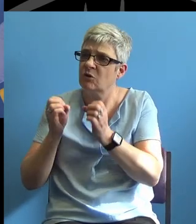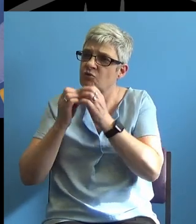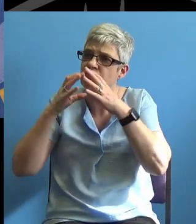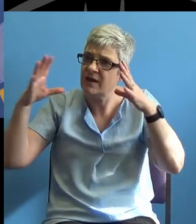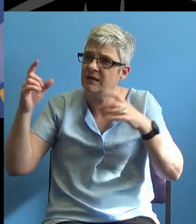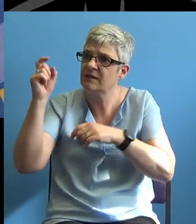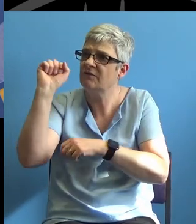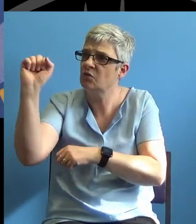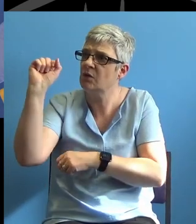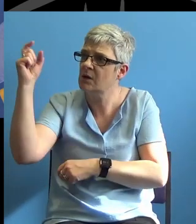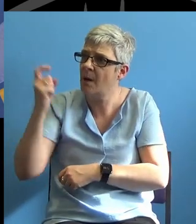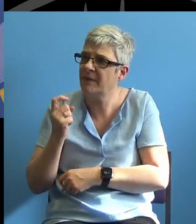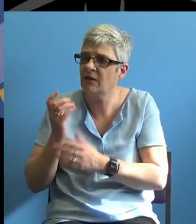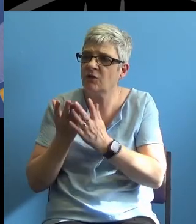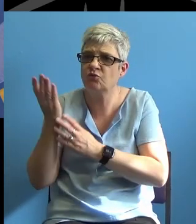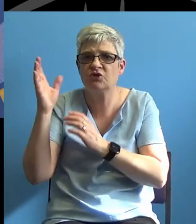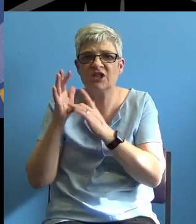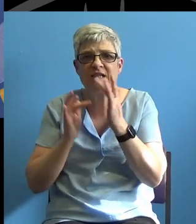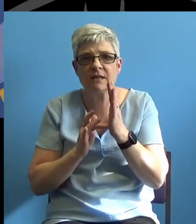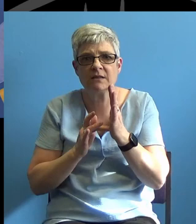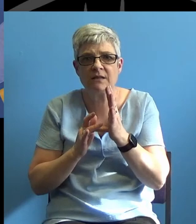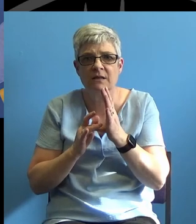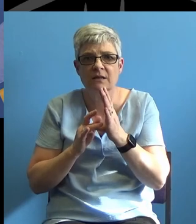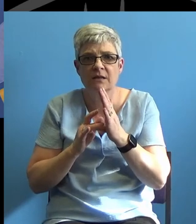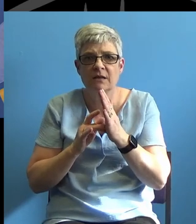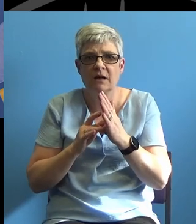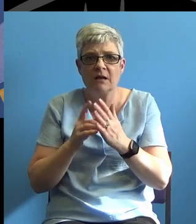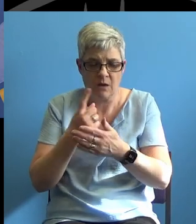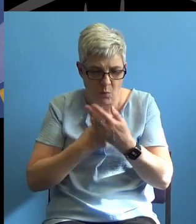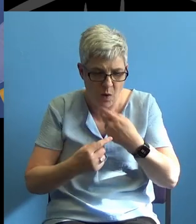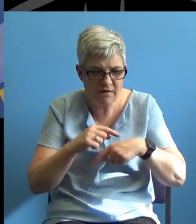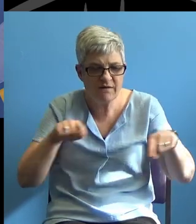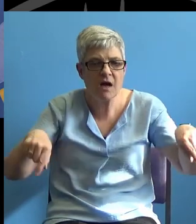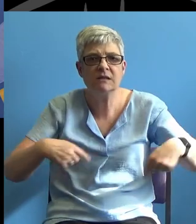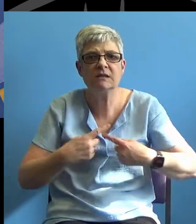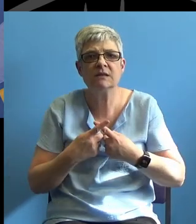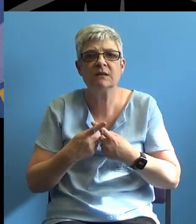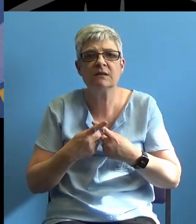greatness of your coming in Jesus, coming as one of us, coming among us.